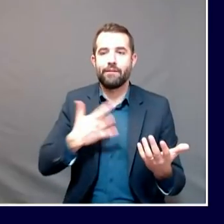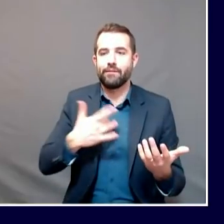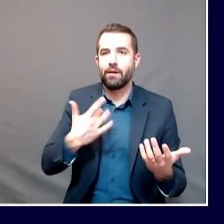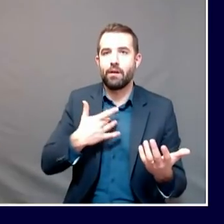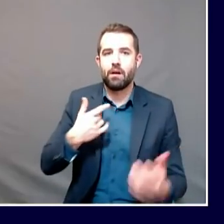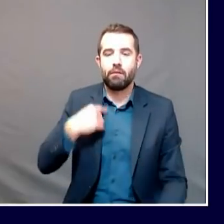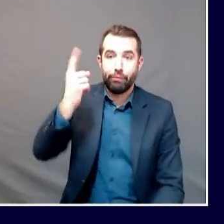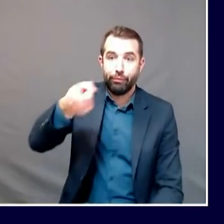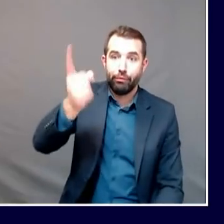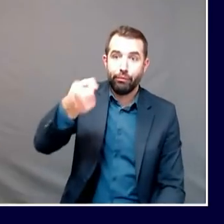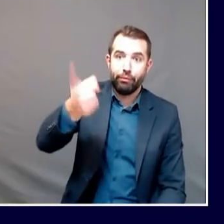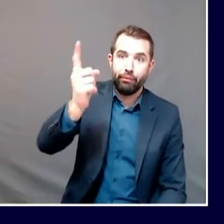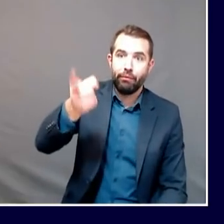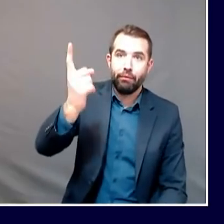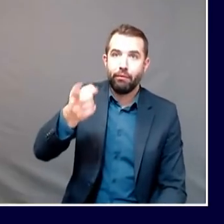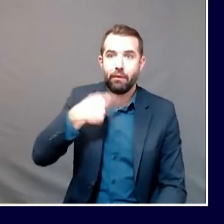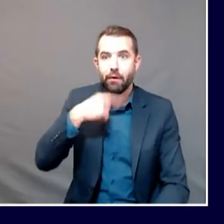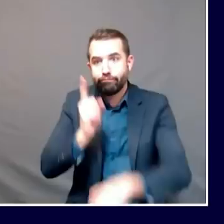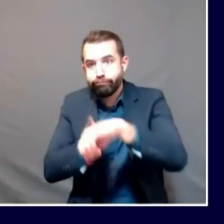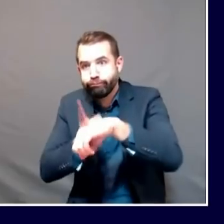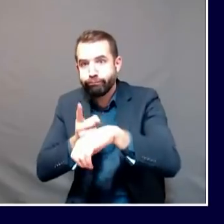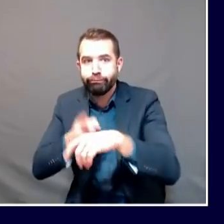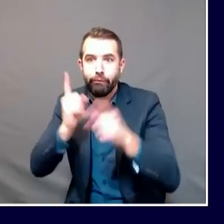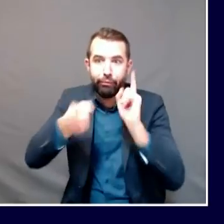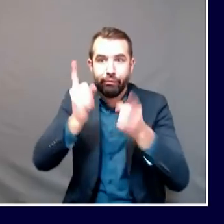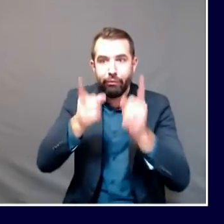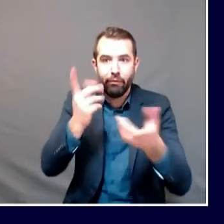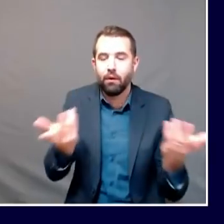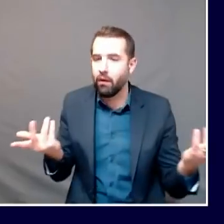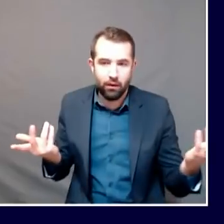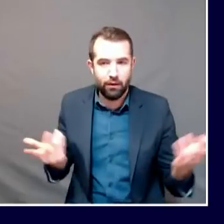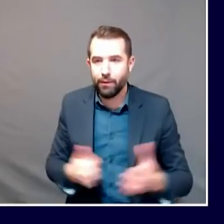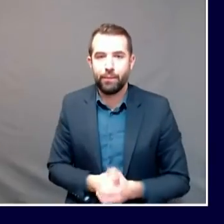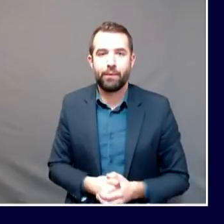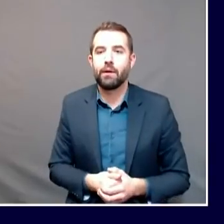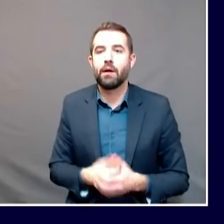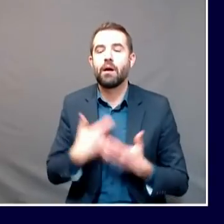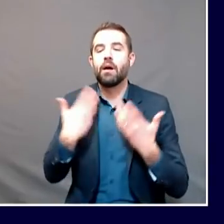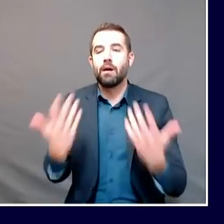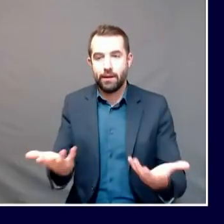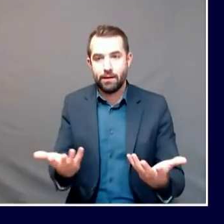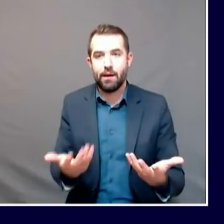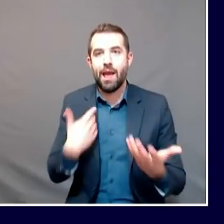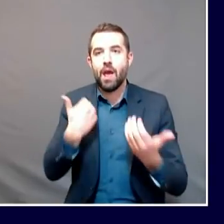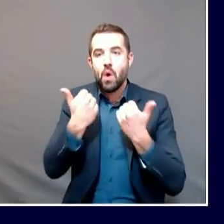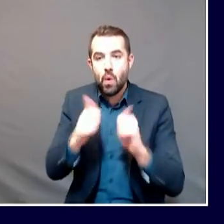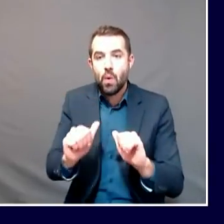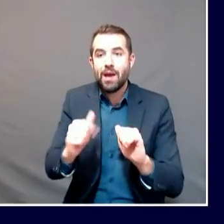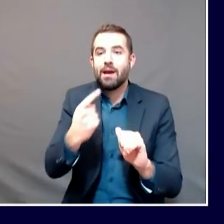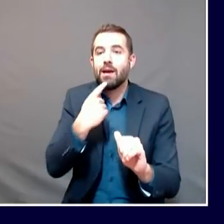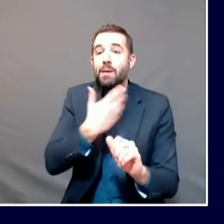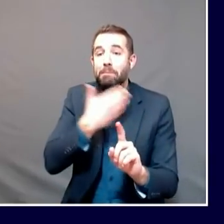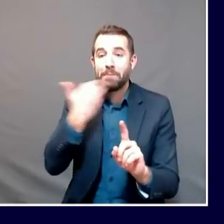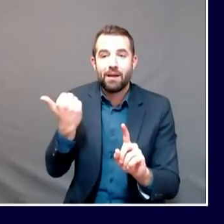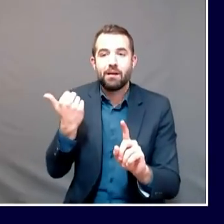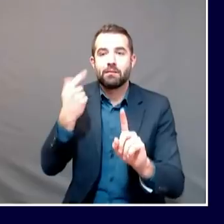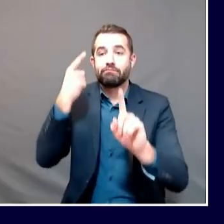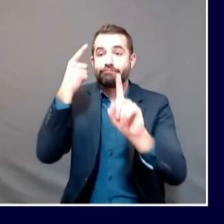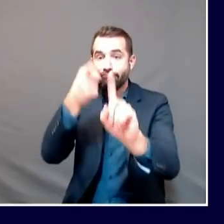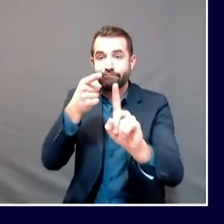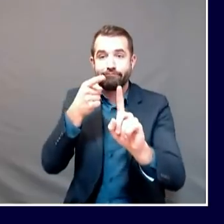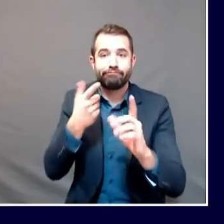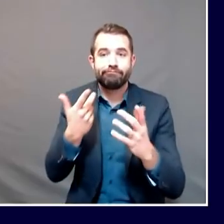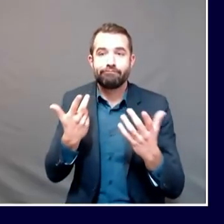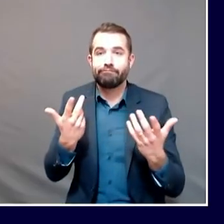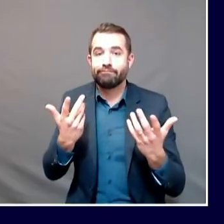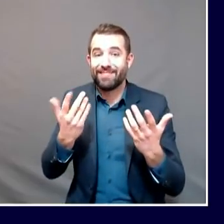to do is to say, this is the ideal, but that may not be something that's available to everybody because you want to see your family. And this is the